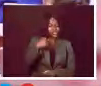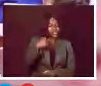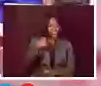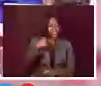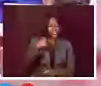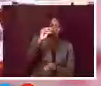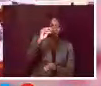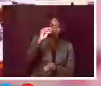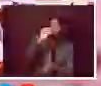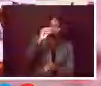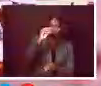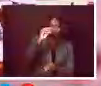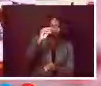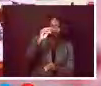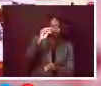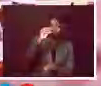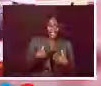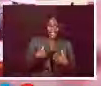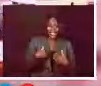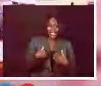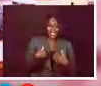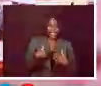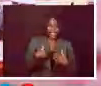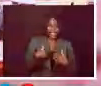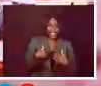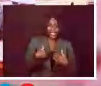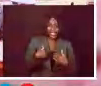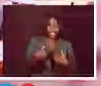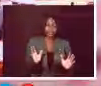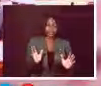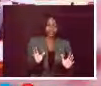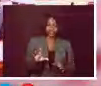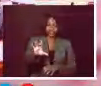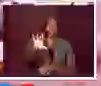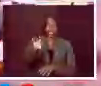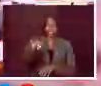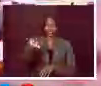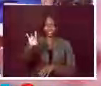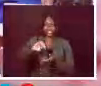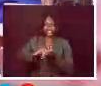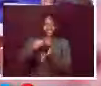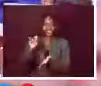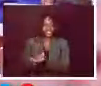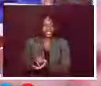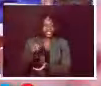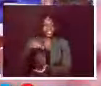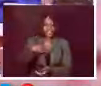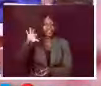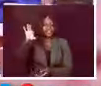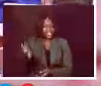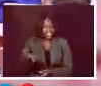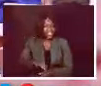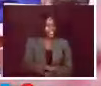Other than that, it's going to create more distortion. So from 8.8 means that they have to get 9. And